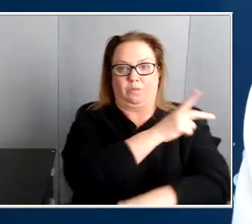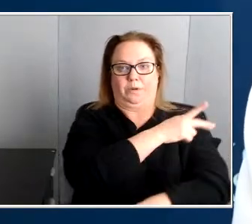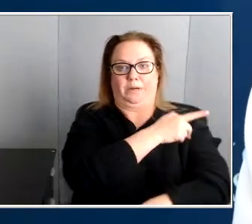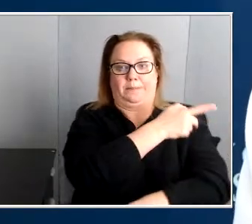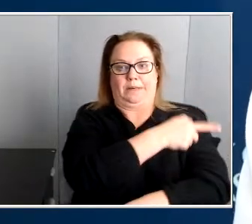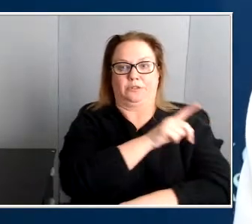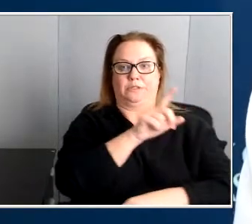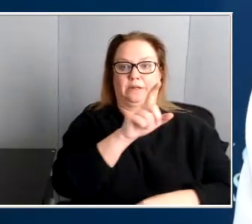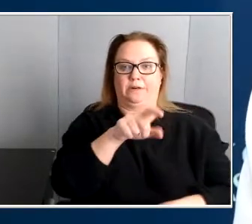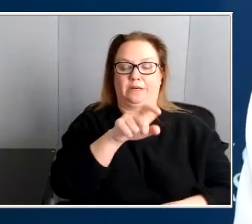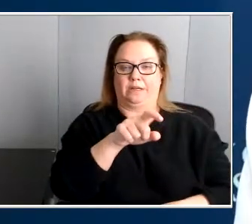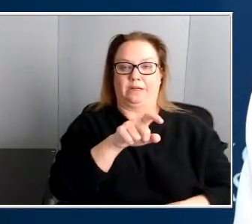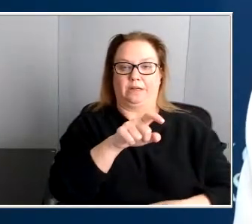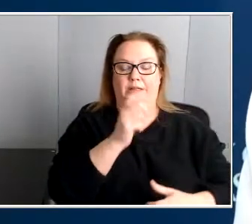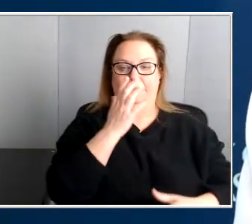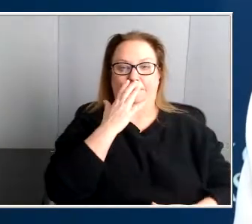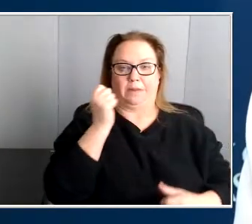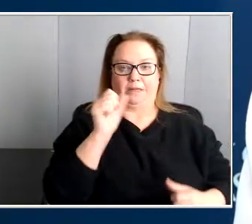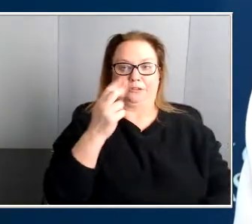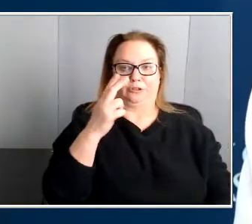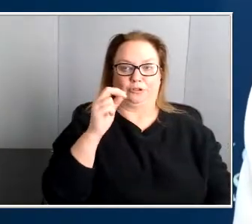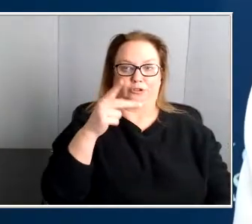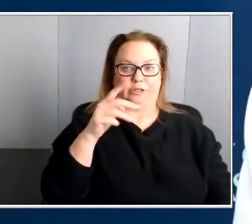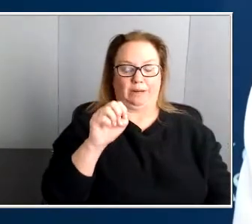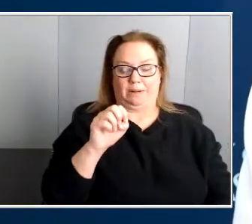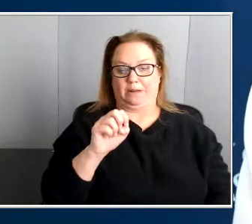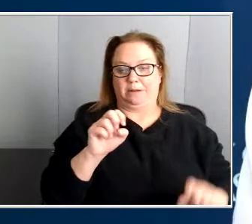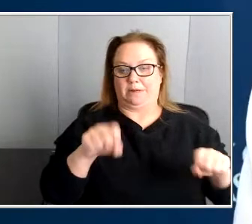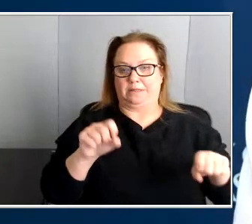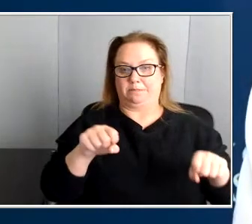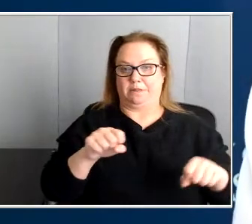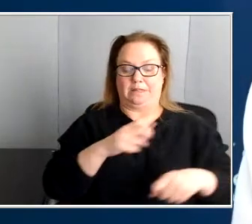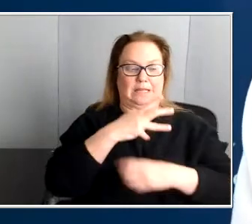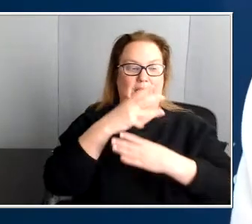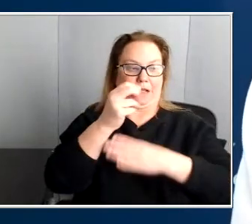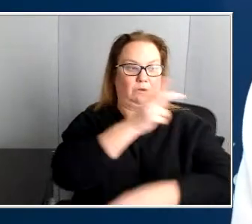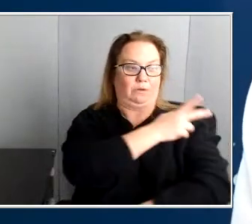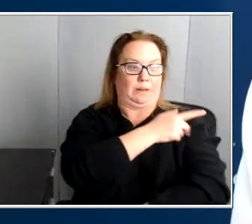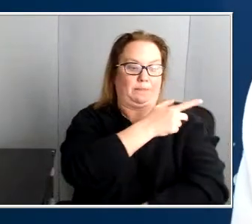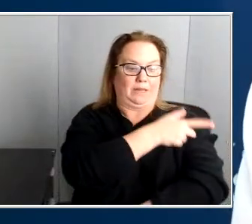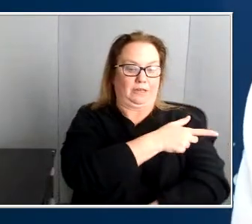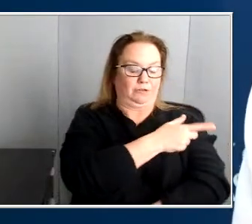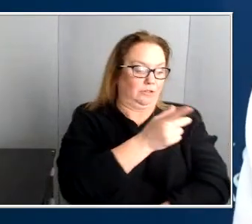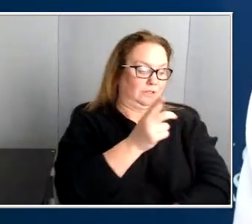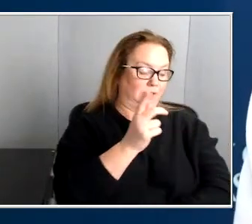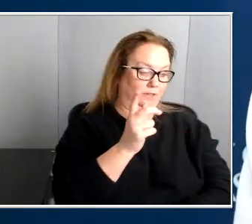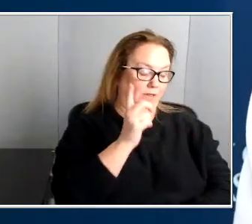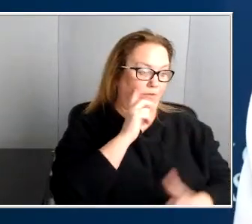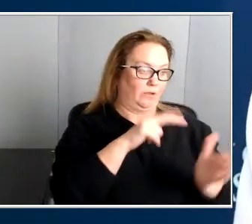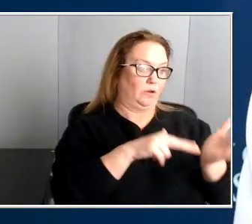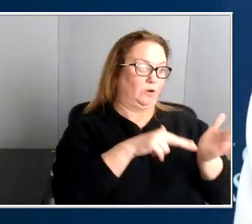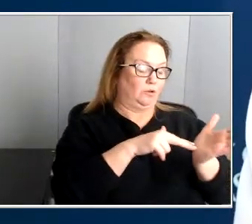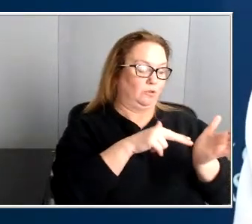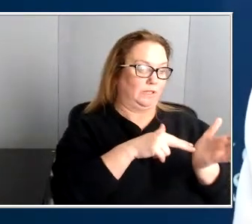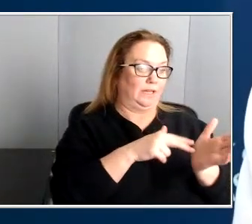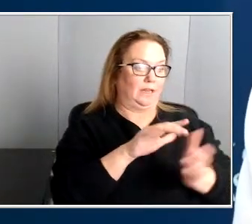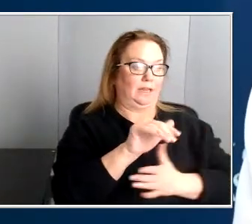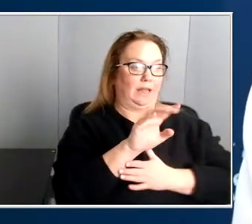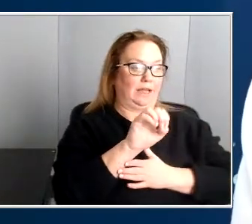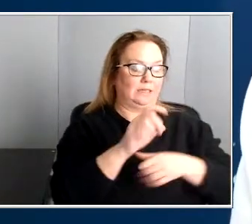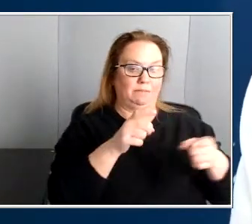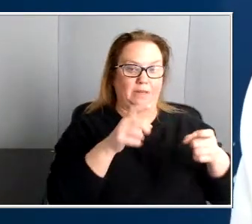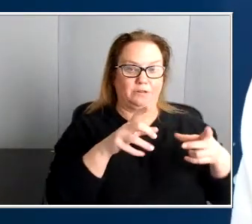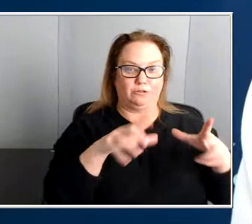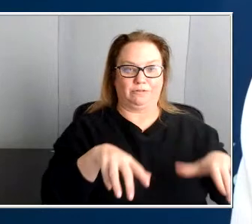in the best shape possible for the surgery, and then on the outpatient side, with really so much of our nursing and case management staff taking over to help make